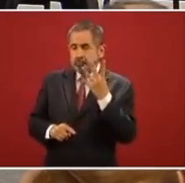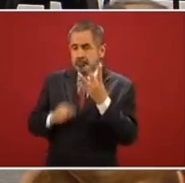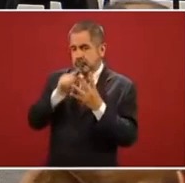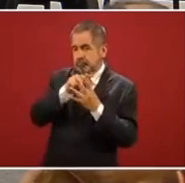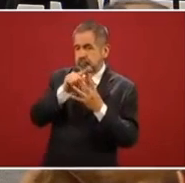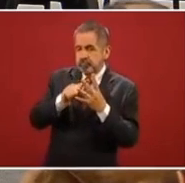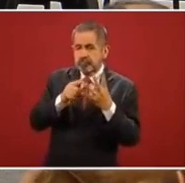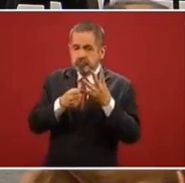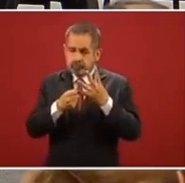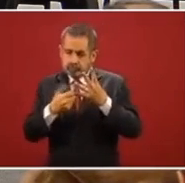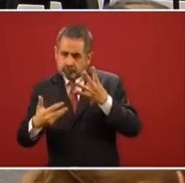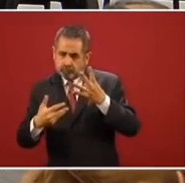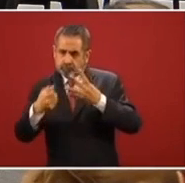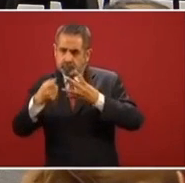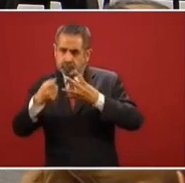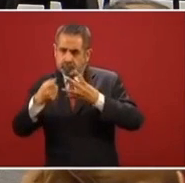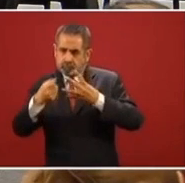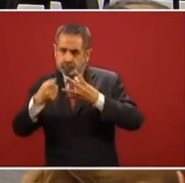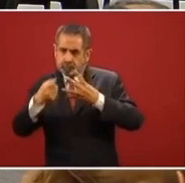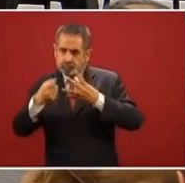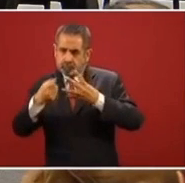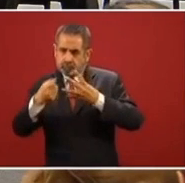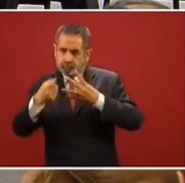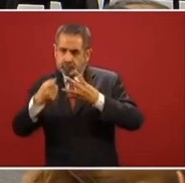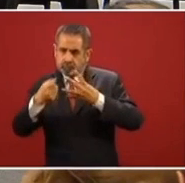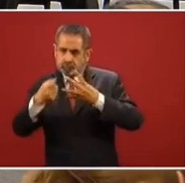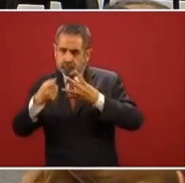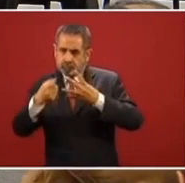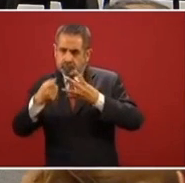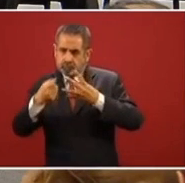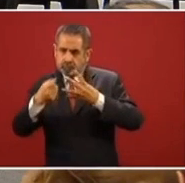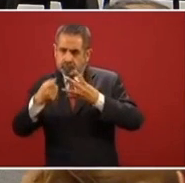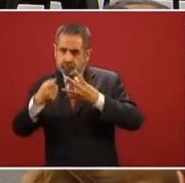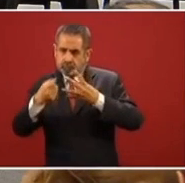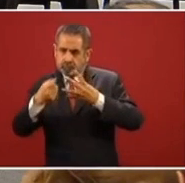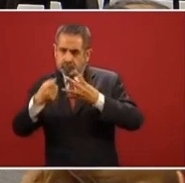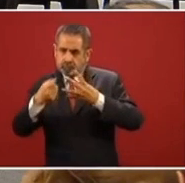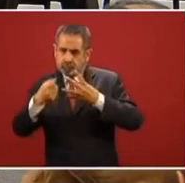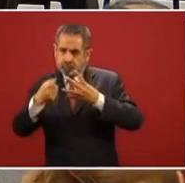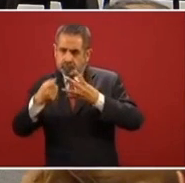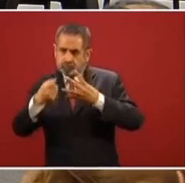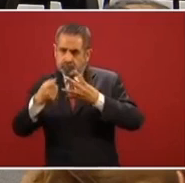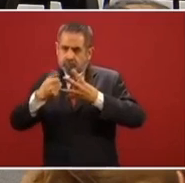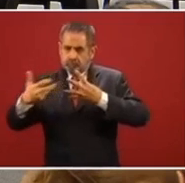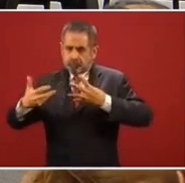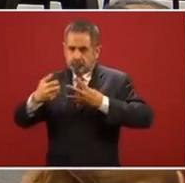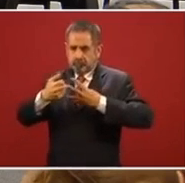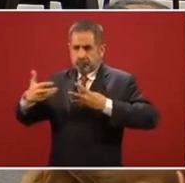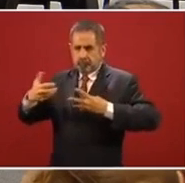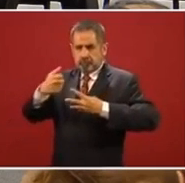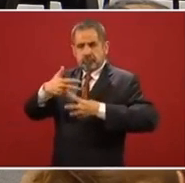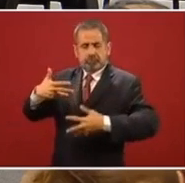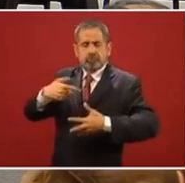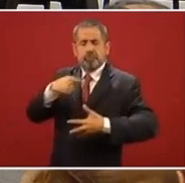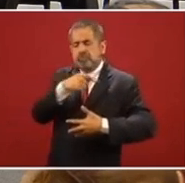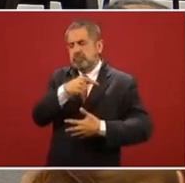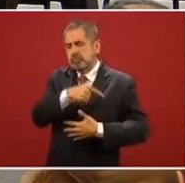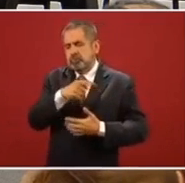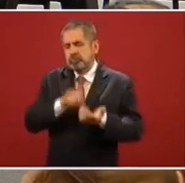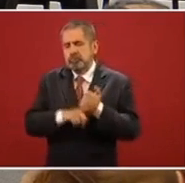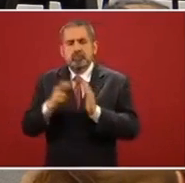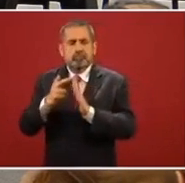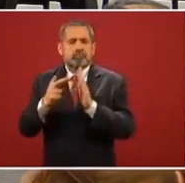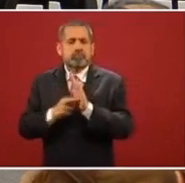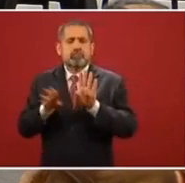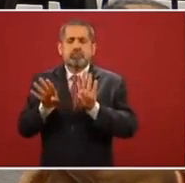se extienden de manera más amplia that are later extended in a more ample manner en su